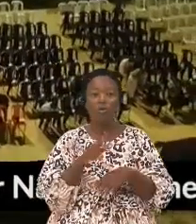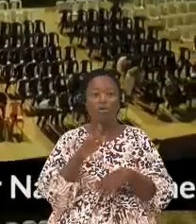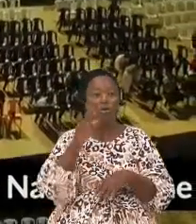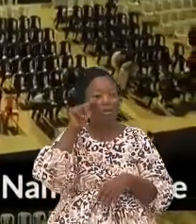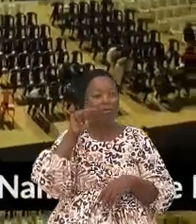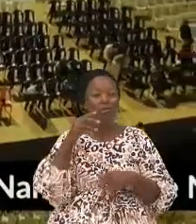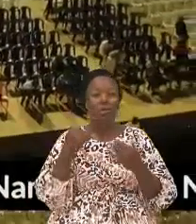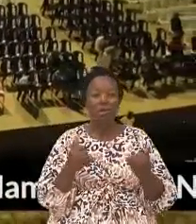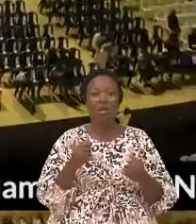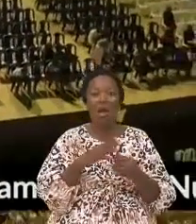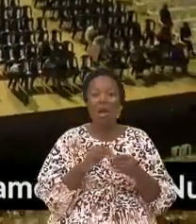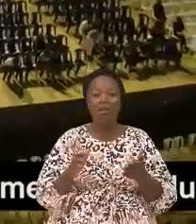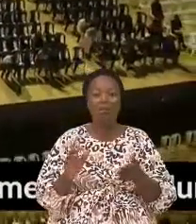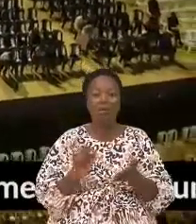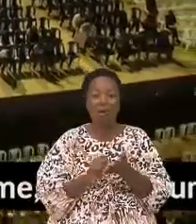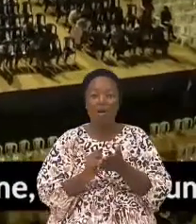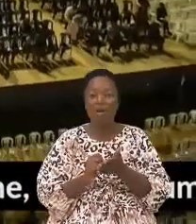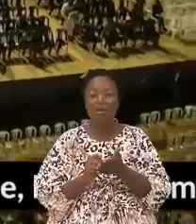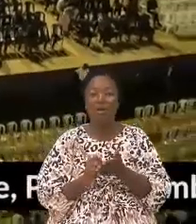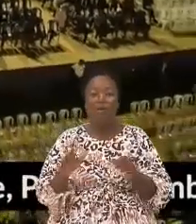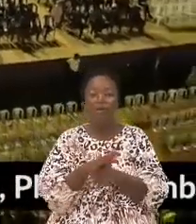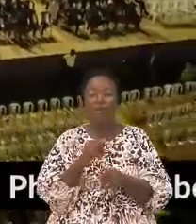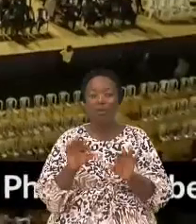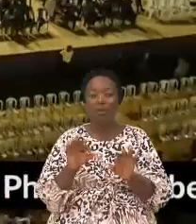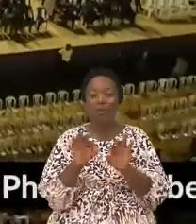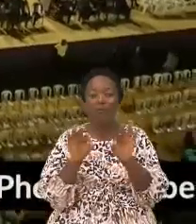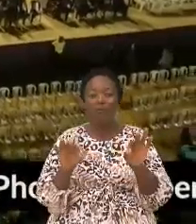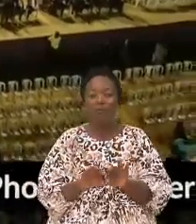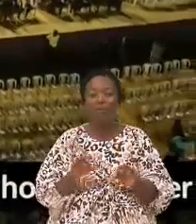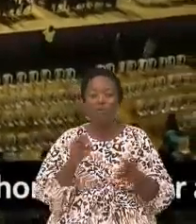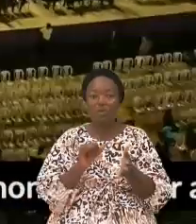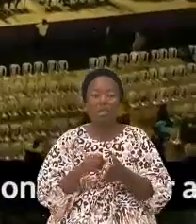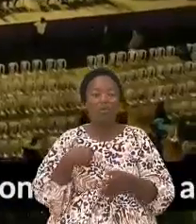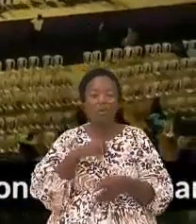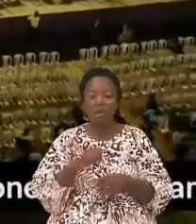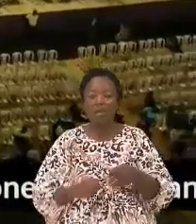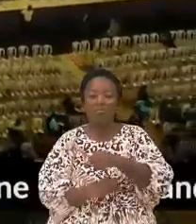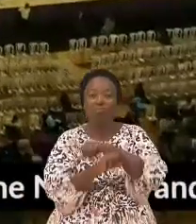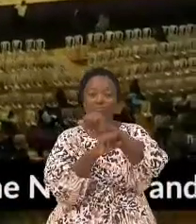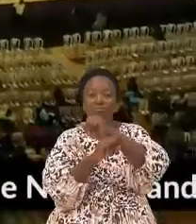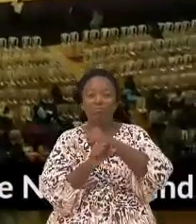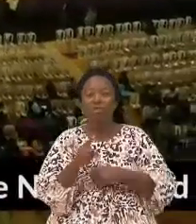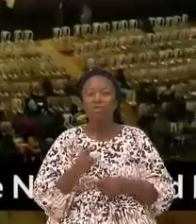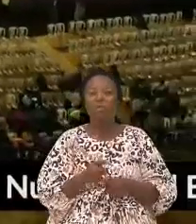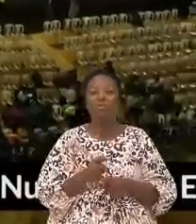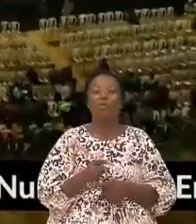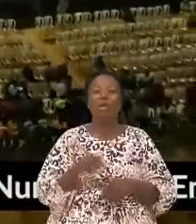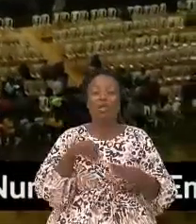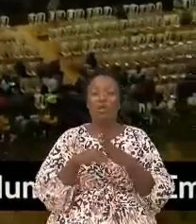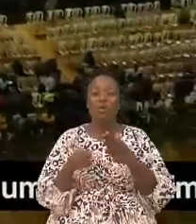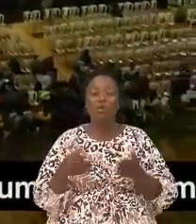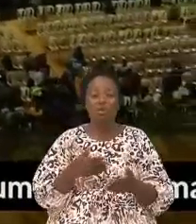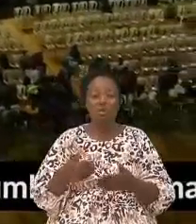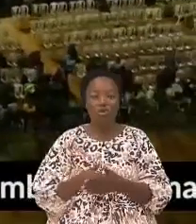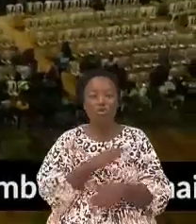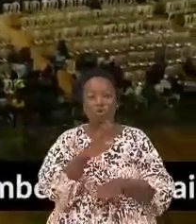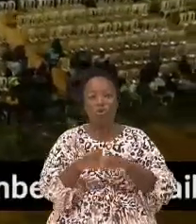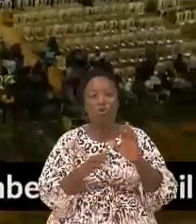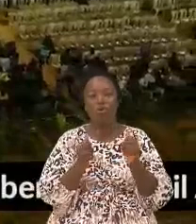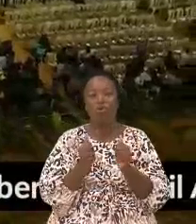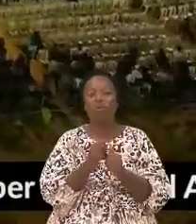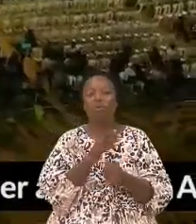visit the link showing on the screen now and fill the form so we can assist you